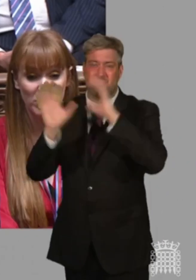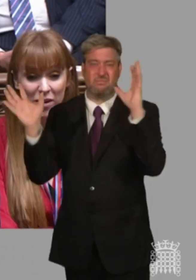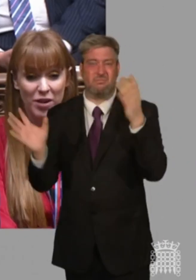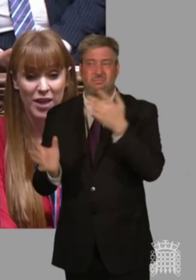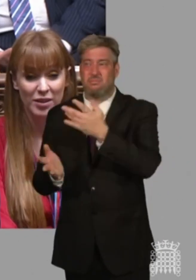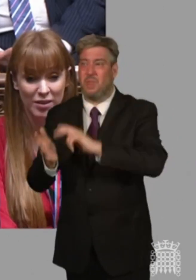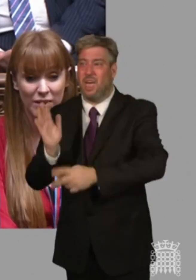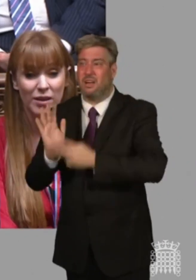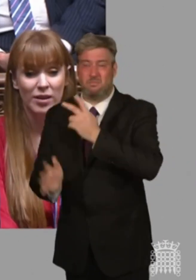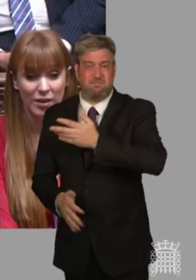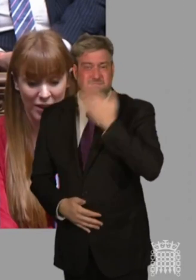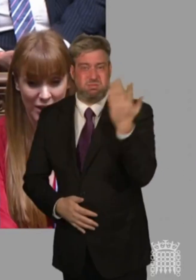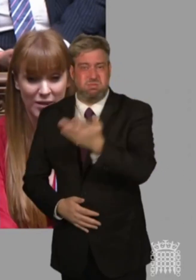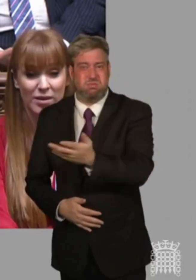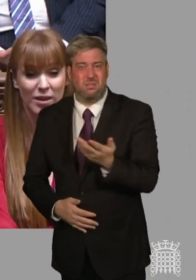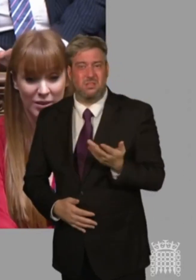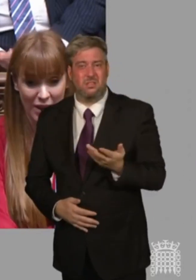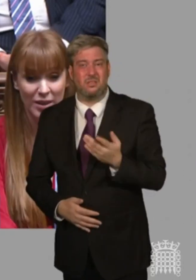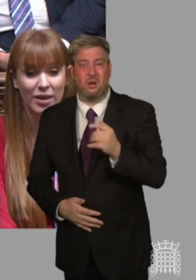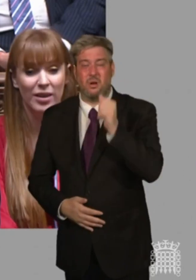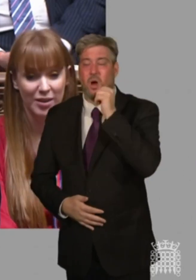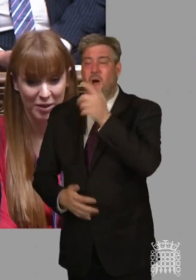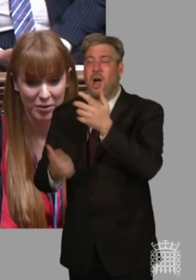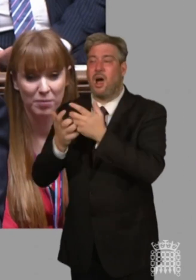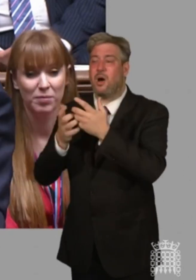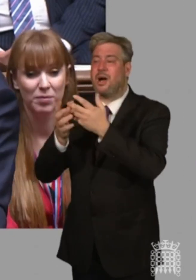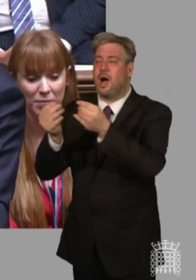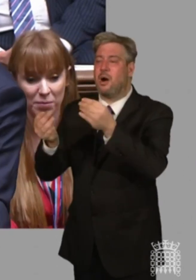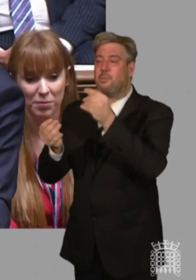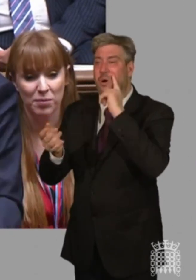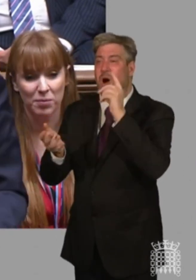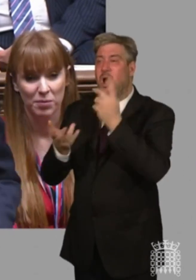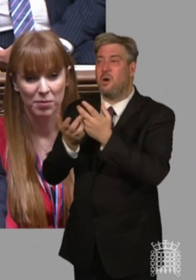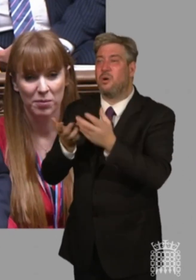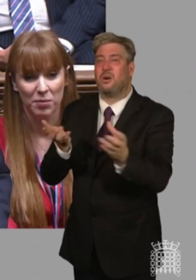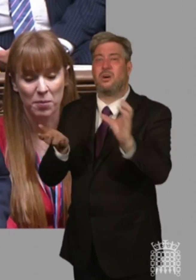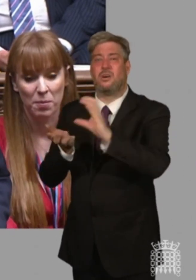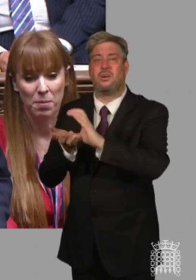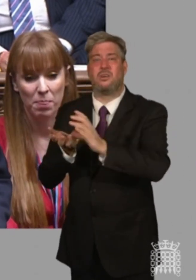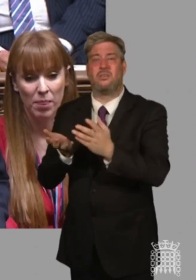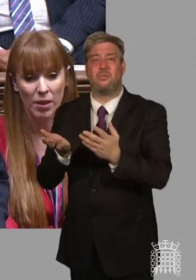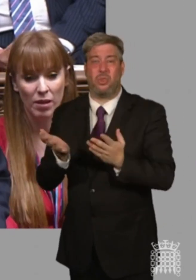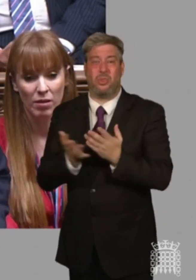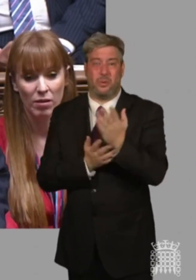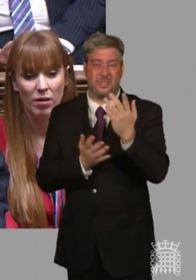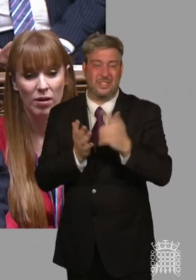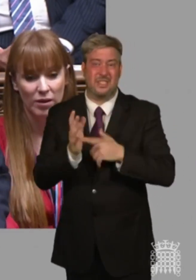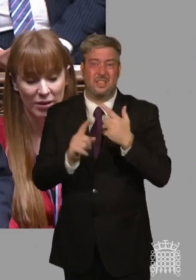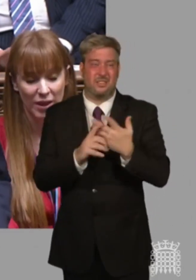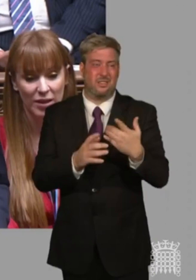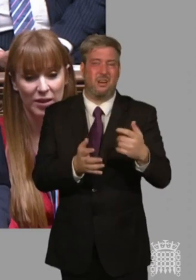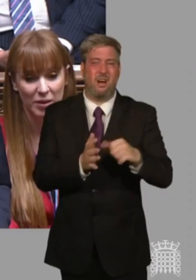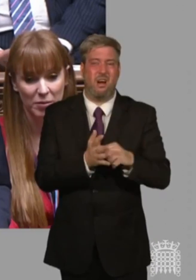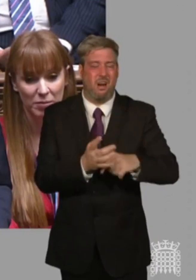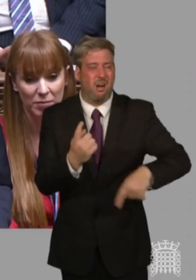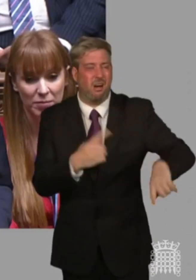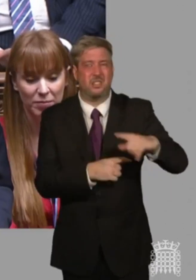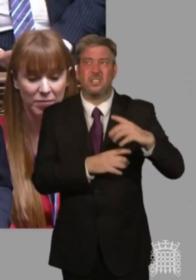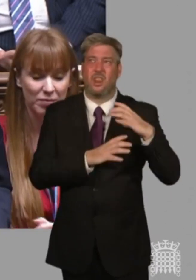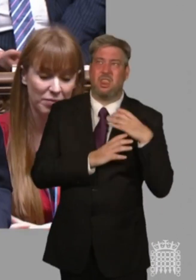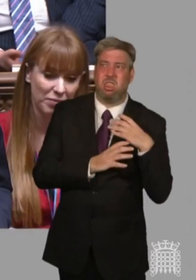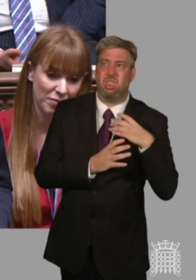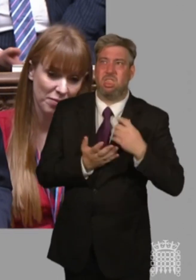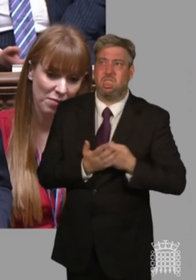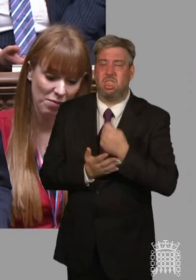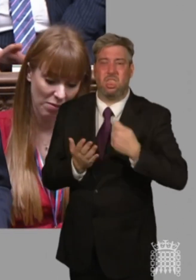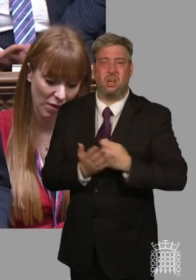Mr. 25 tax rises. He's literally the country's expert on putting taxes up, and he thinks he can lecture